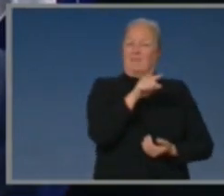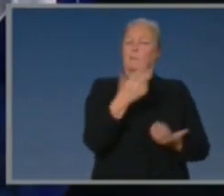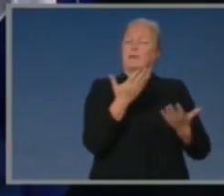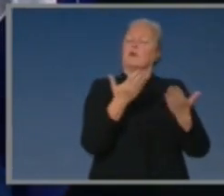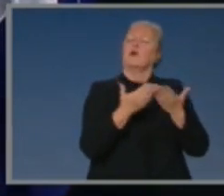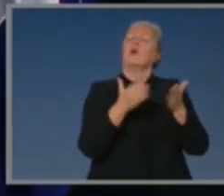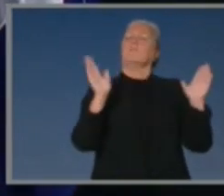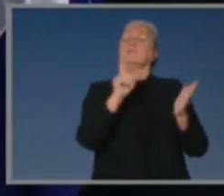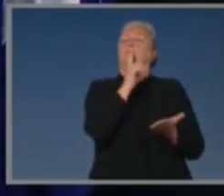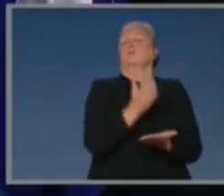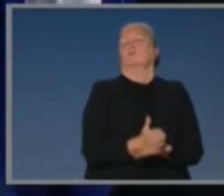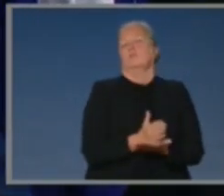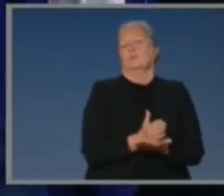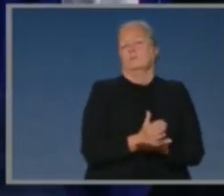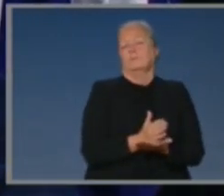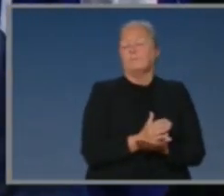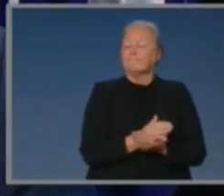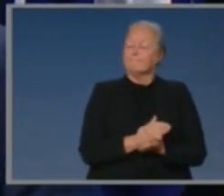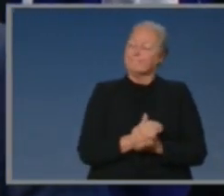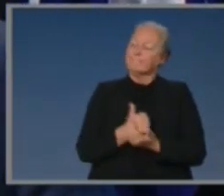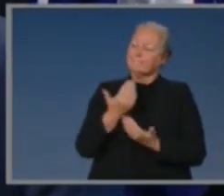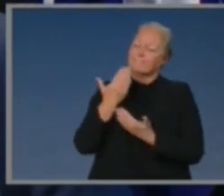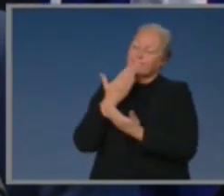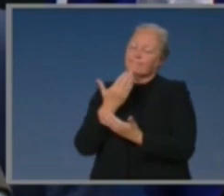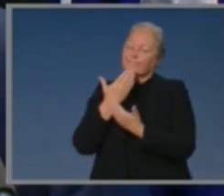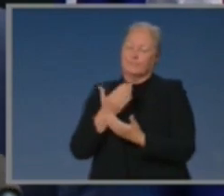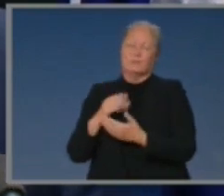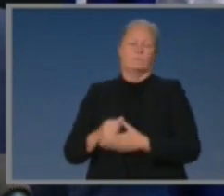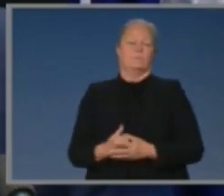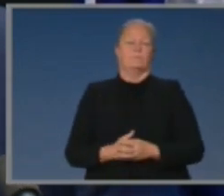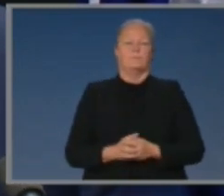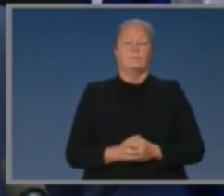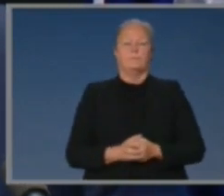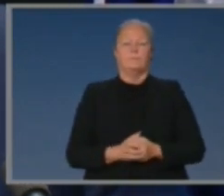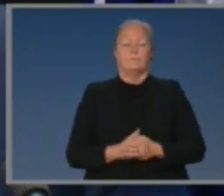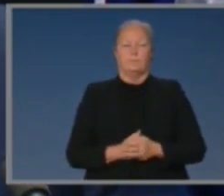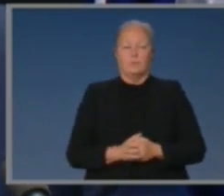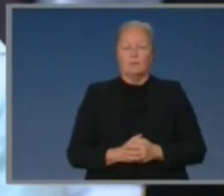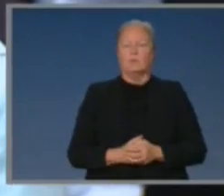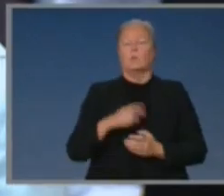Thanks. PM, thank you. The US Department of Homeland Security has released a report